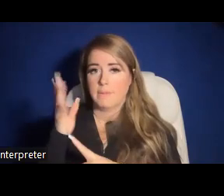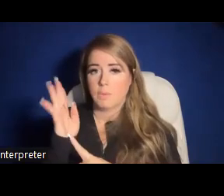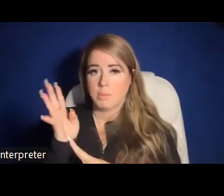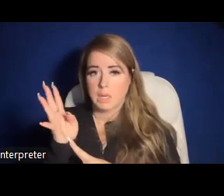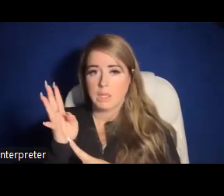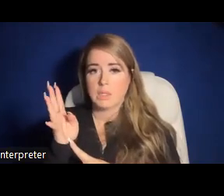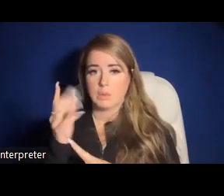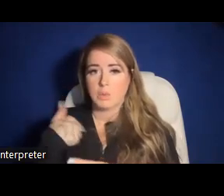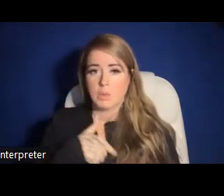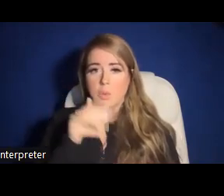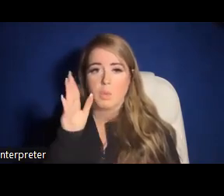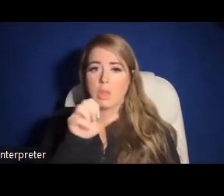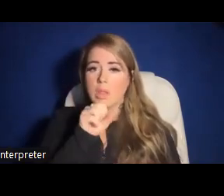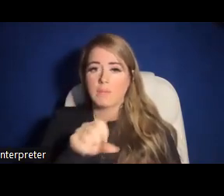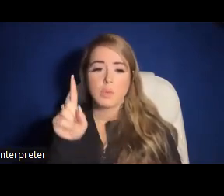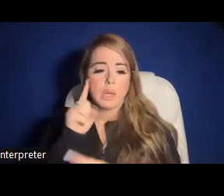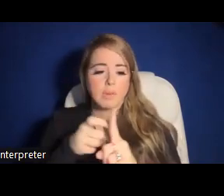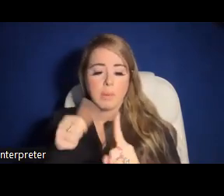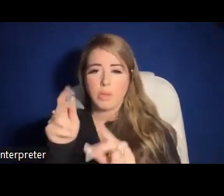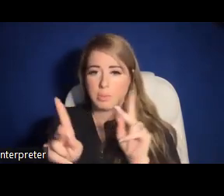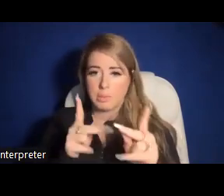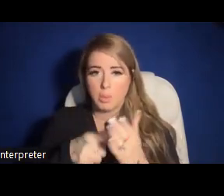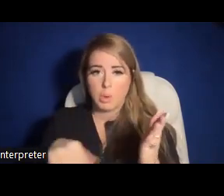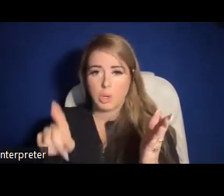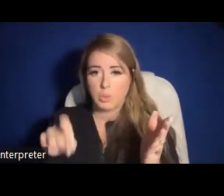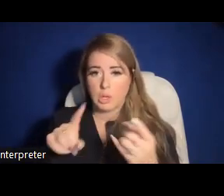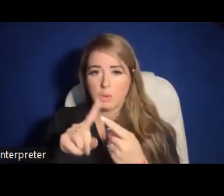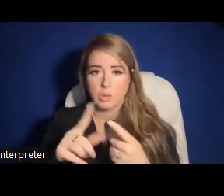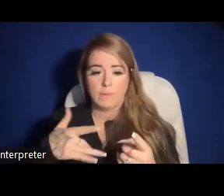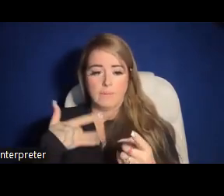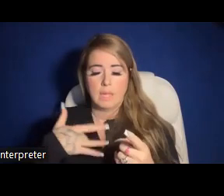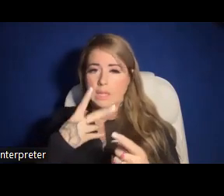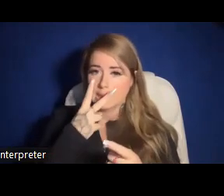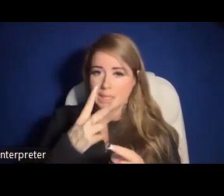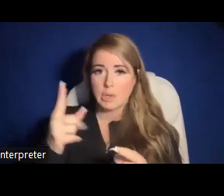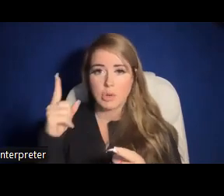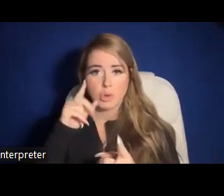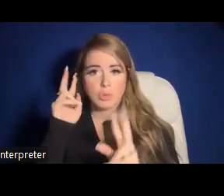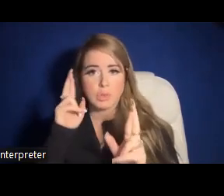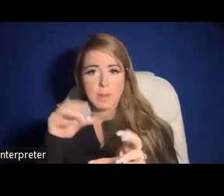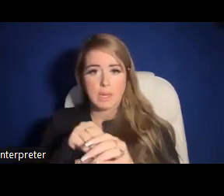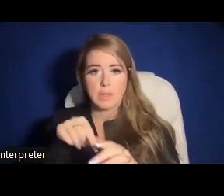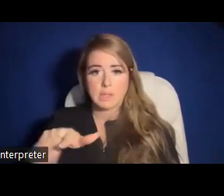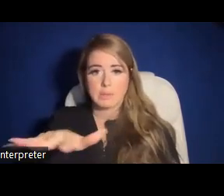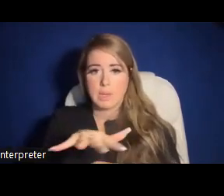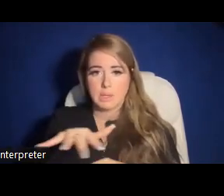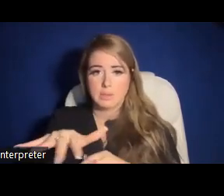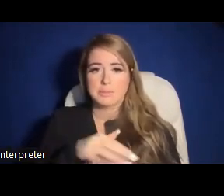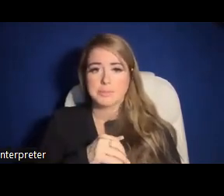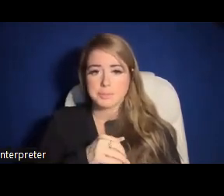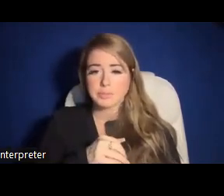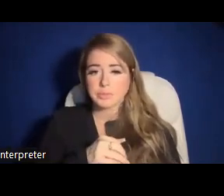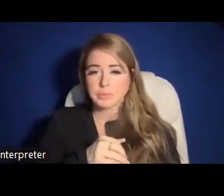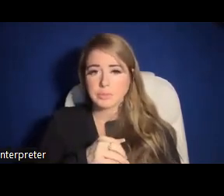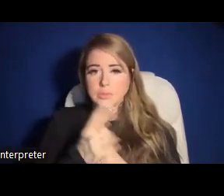hear from others on council. What do you need to feel seen, heard, and respected in this space in order to do the great work we're called to do for the